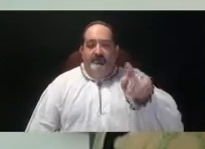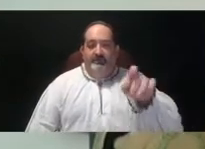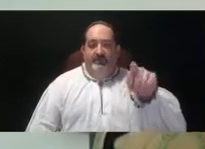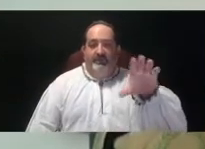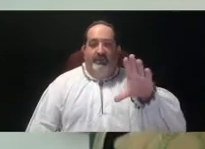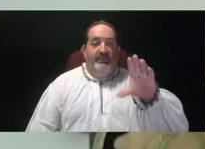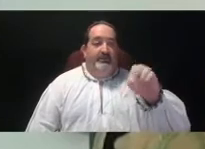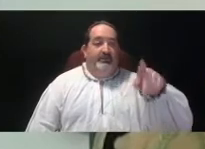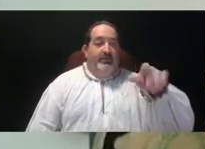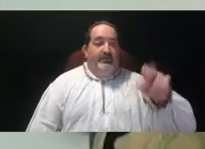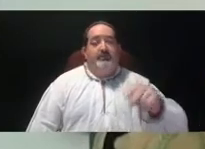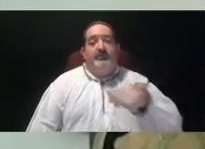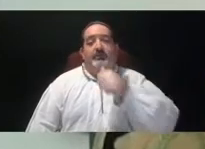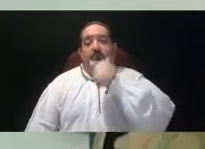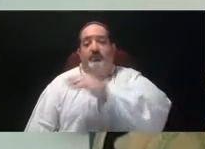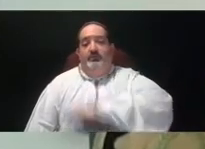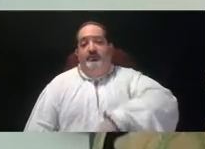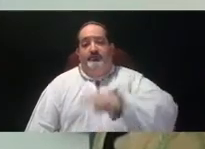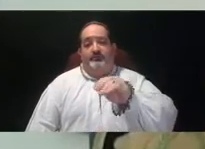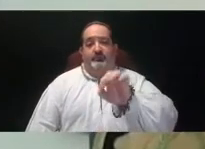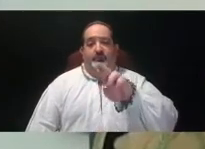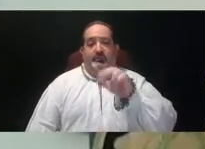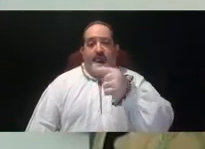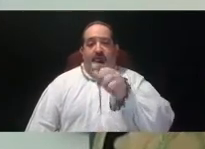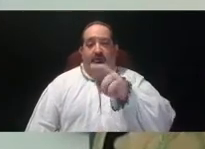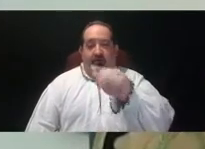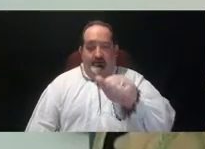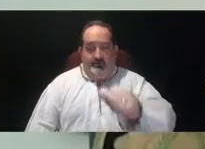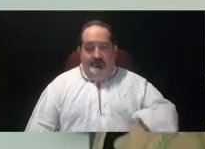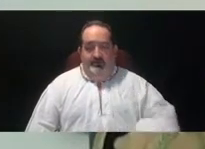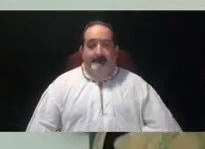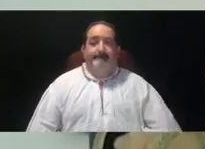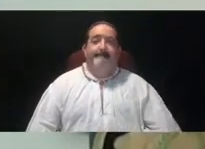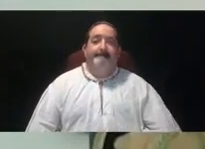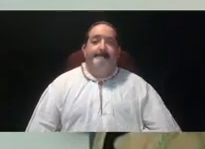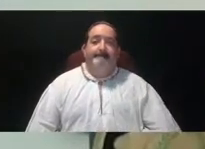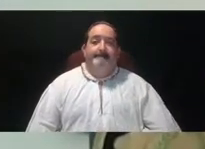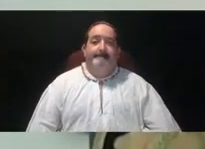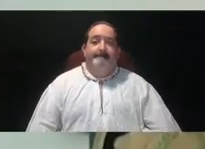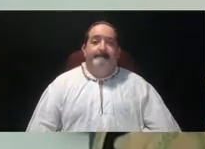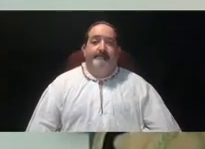Companion, Baroness Morgana Ferrieri di Vellateri,